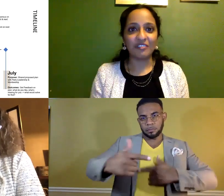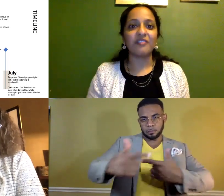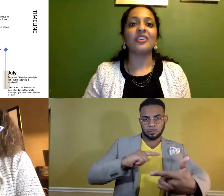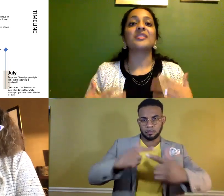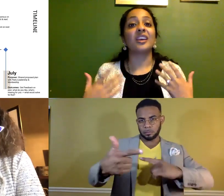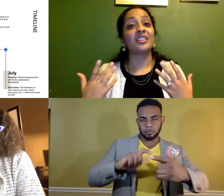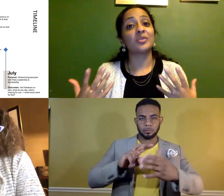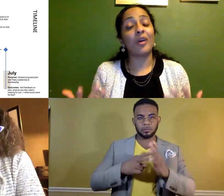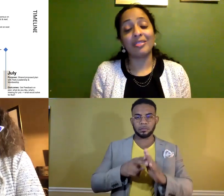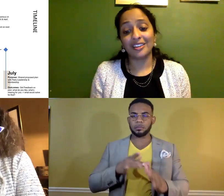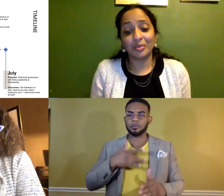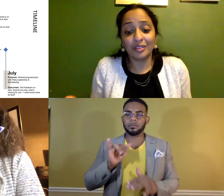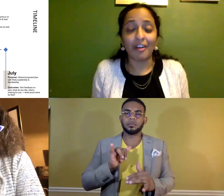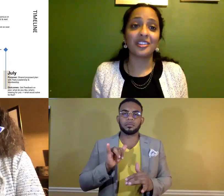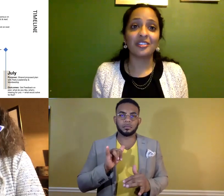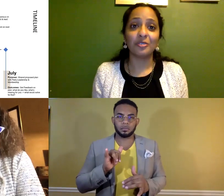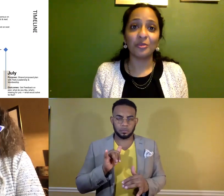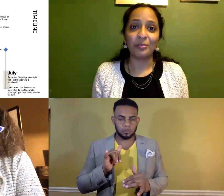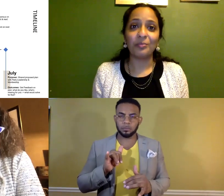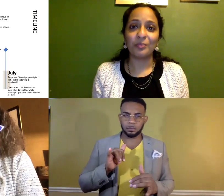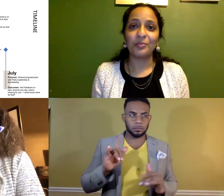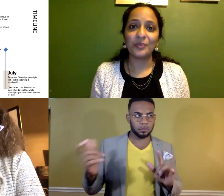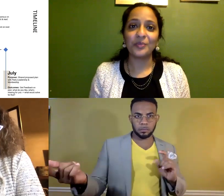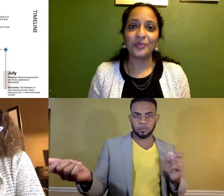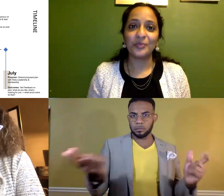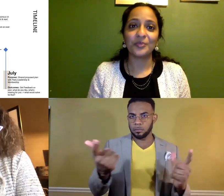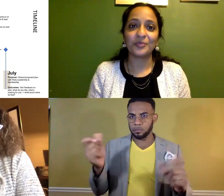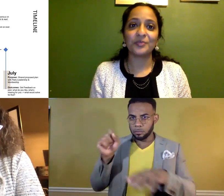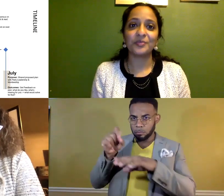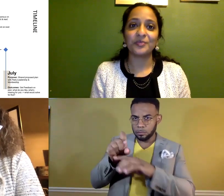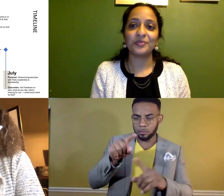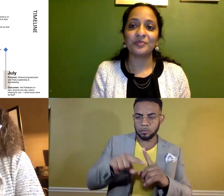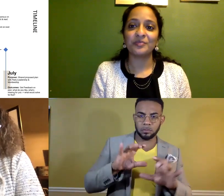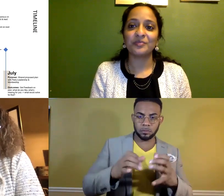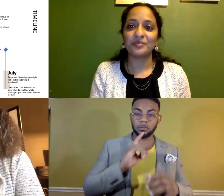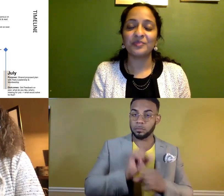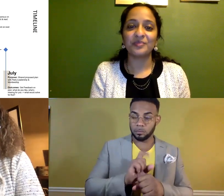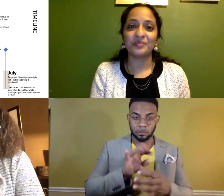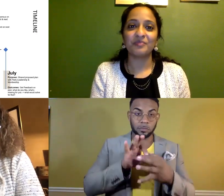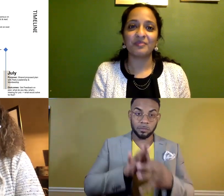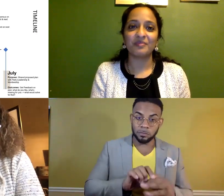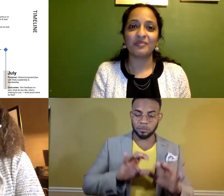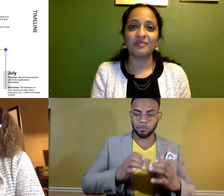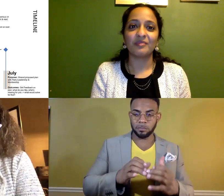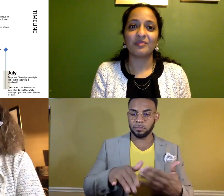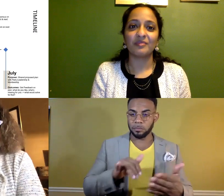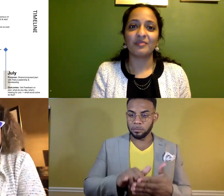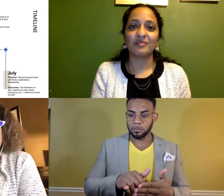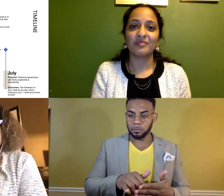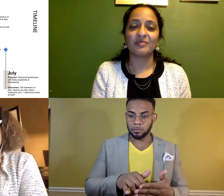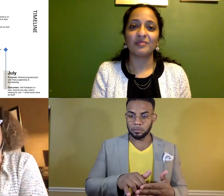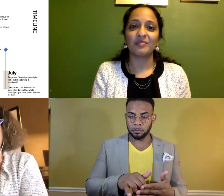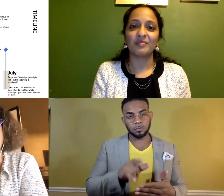it really feels like it's one that is belonging to the group. Absolutely. It's belonging to the group, and that